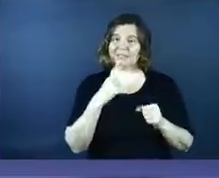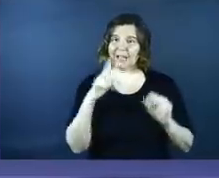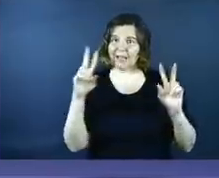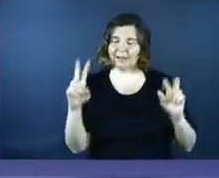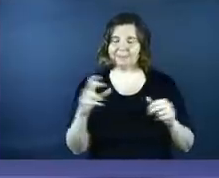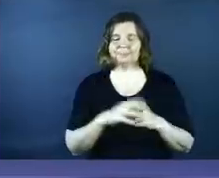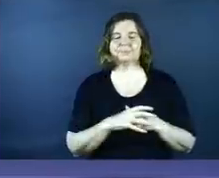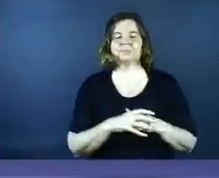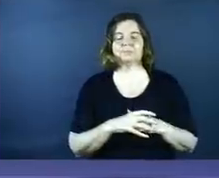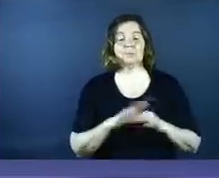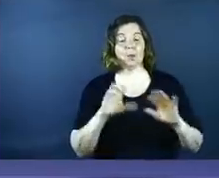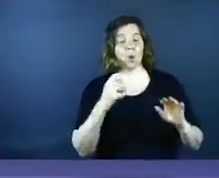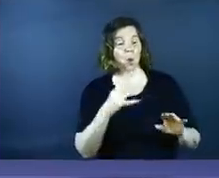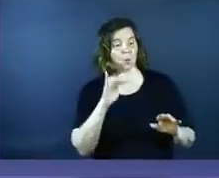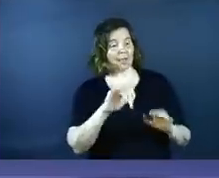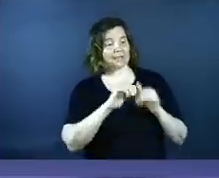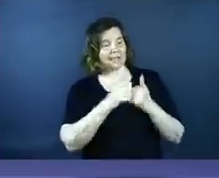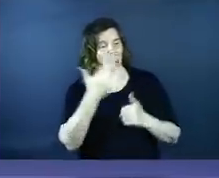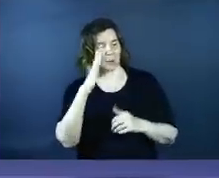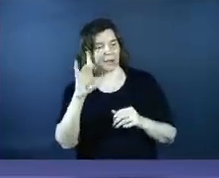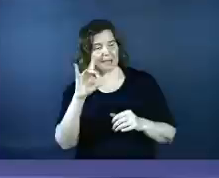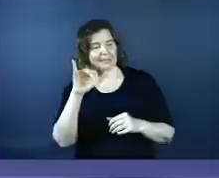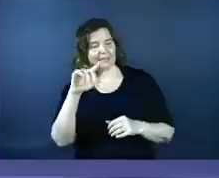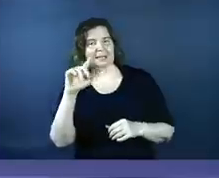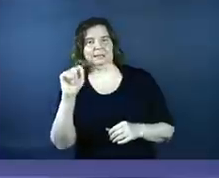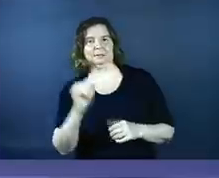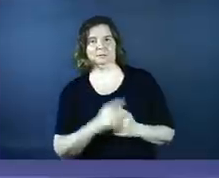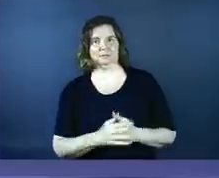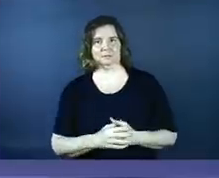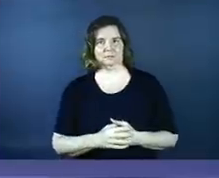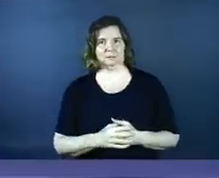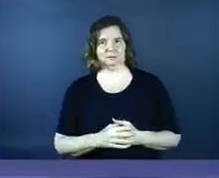Look at this quote. Oh, that's how God did it.